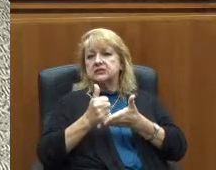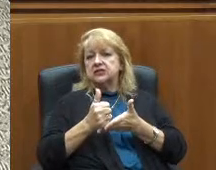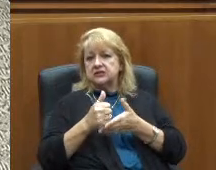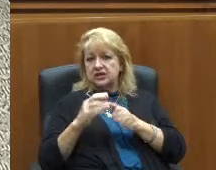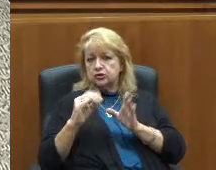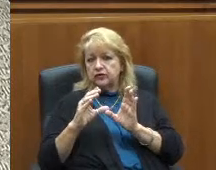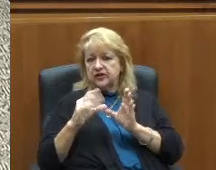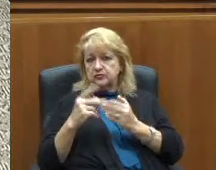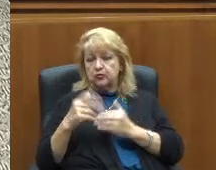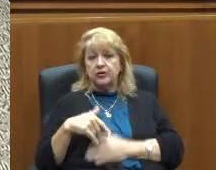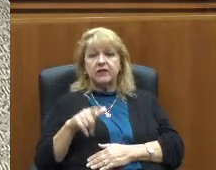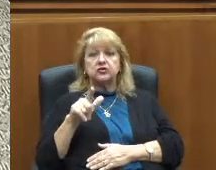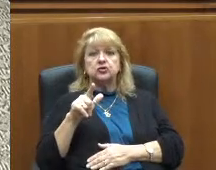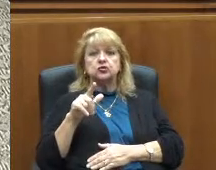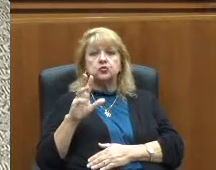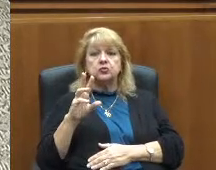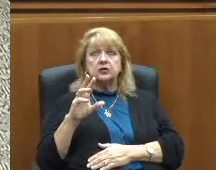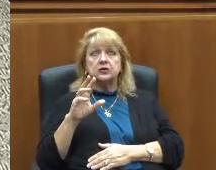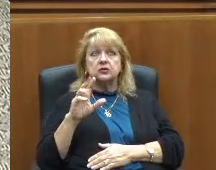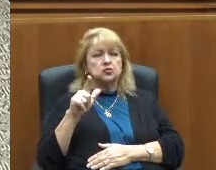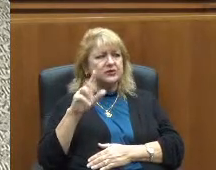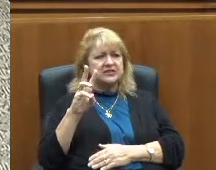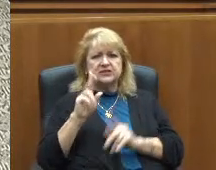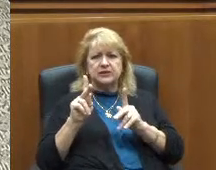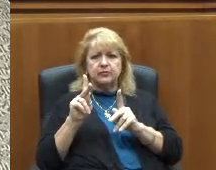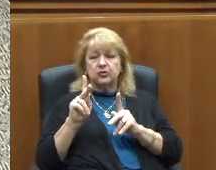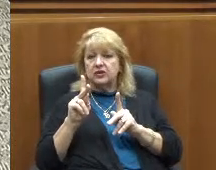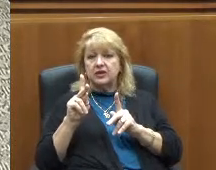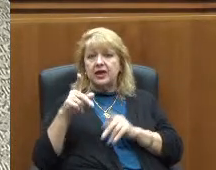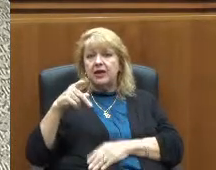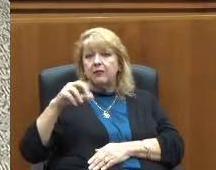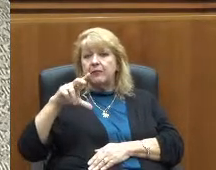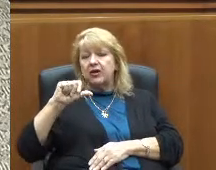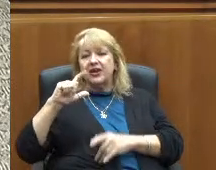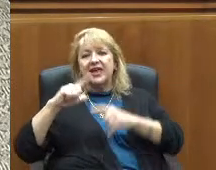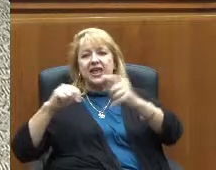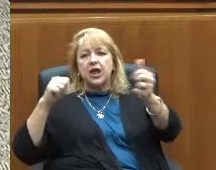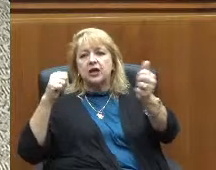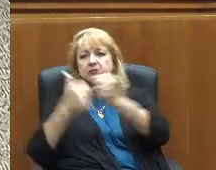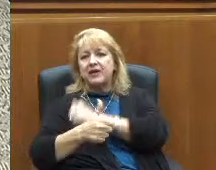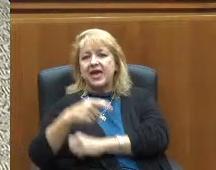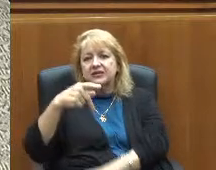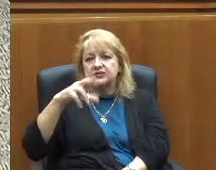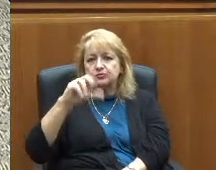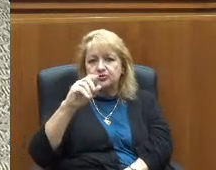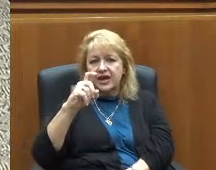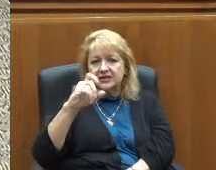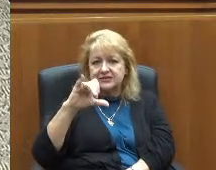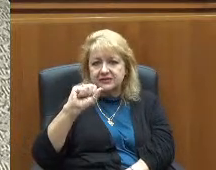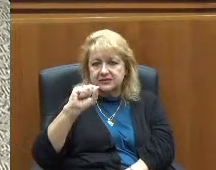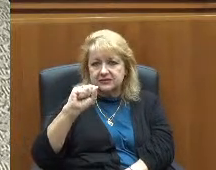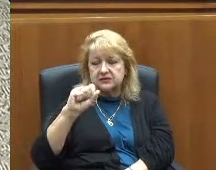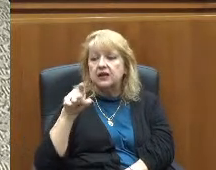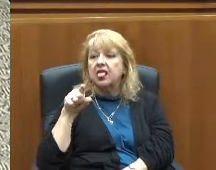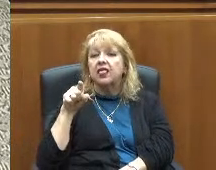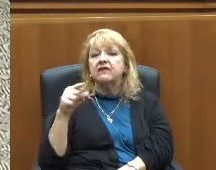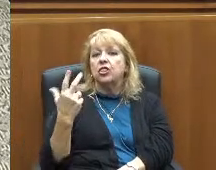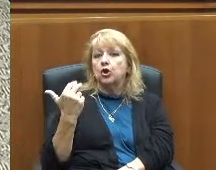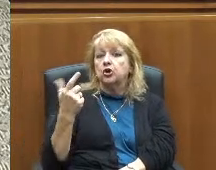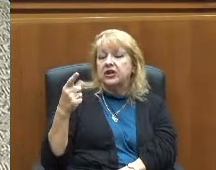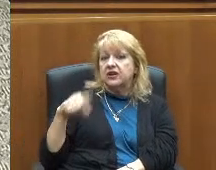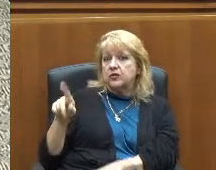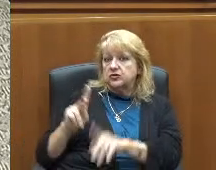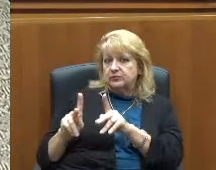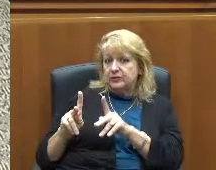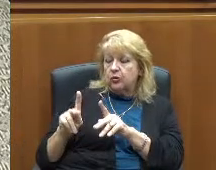people that are working as paras that just cannot pass the praxis, but they want to be teachers. So we have enrolled 13